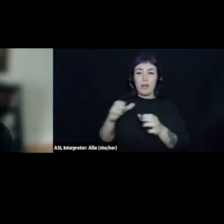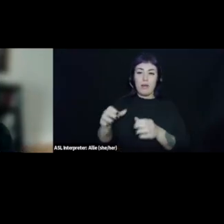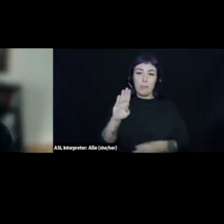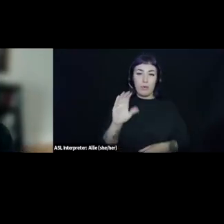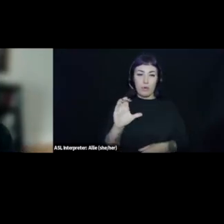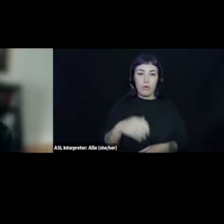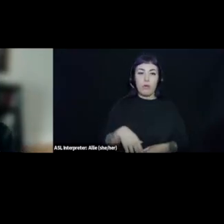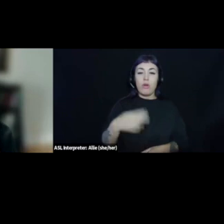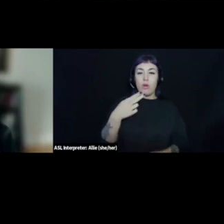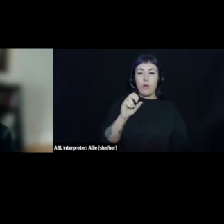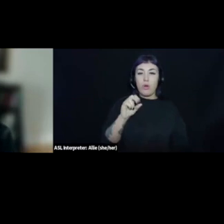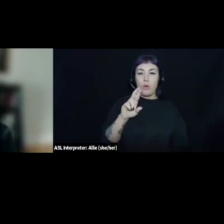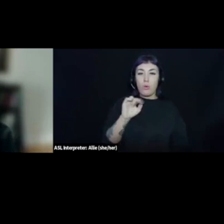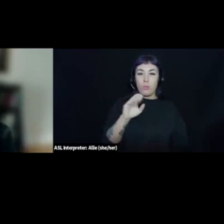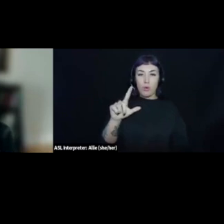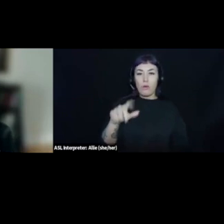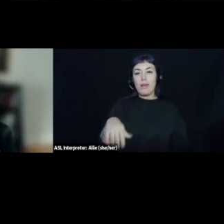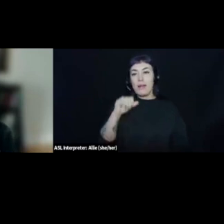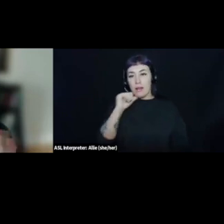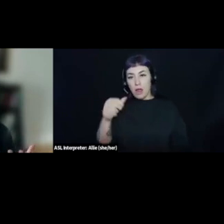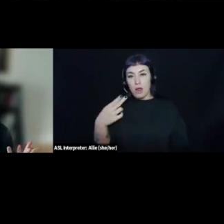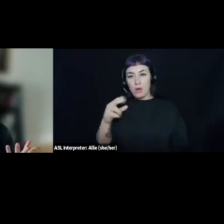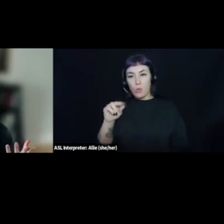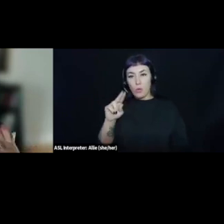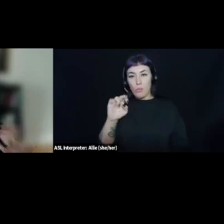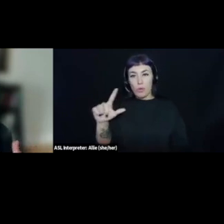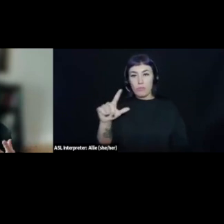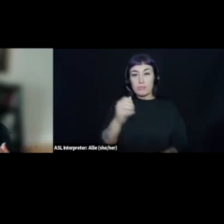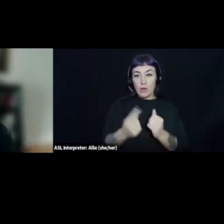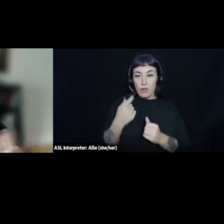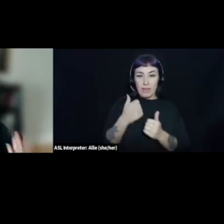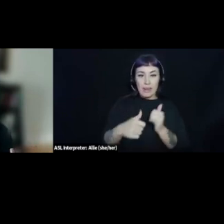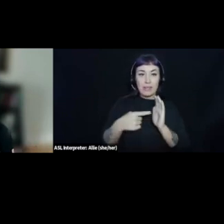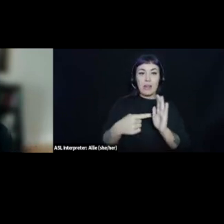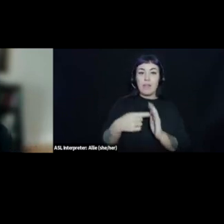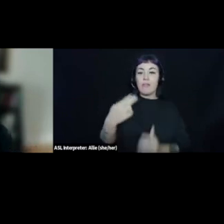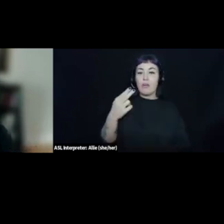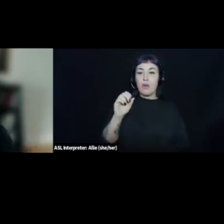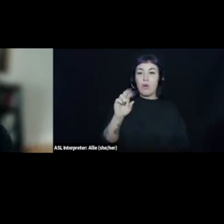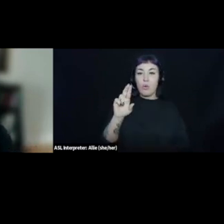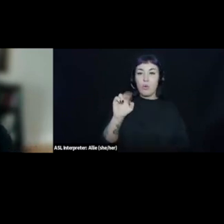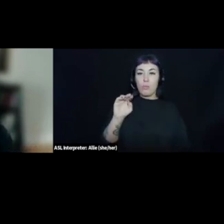control. We have hormonal and non-hormonal. Does anyone have any examples of hormonal birth control that they can think